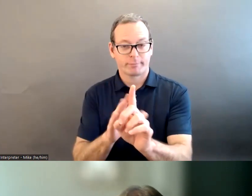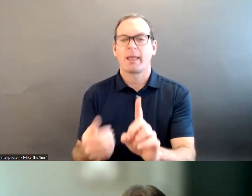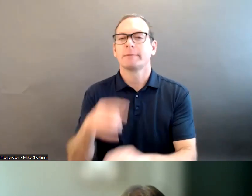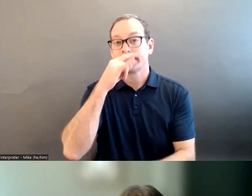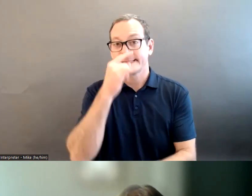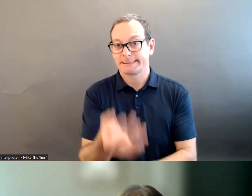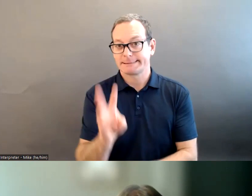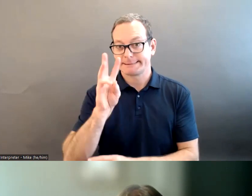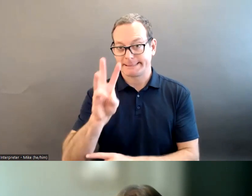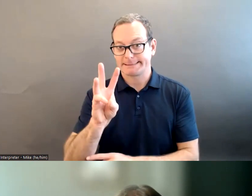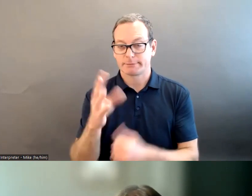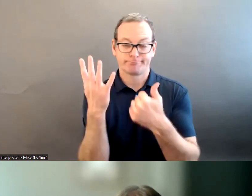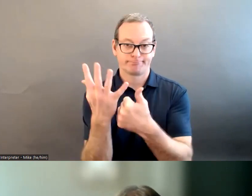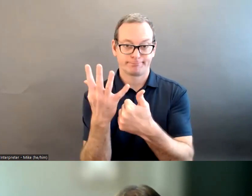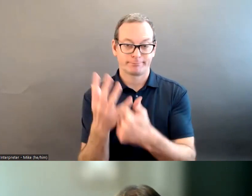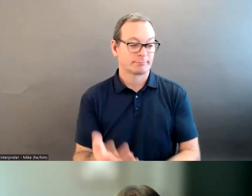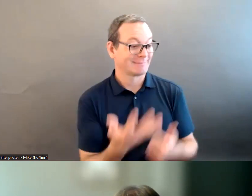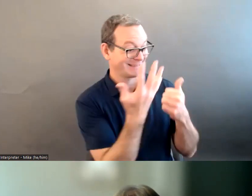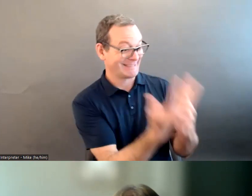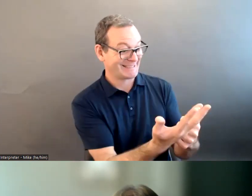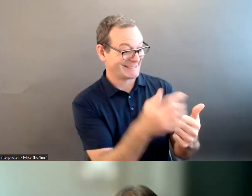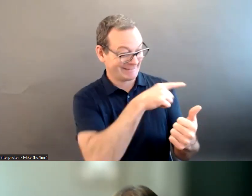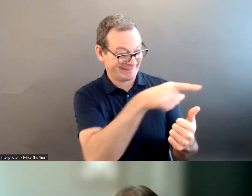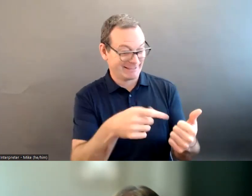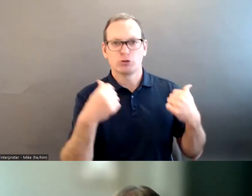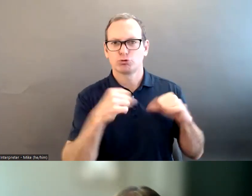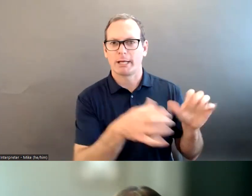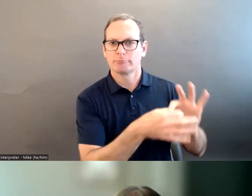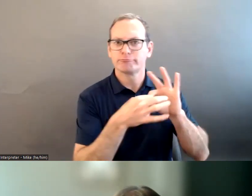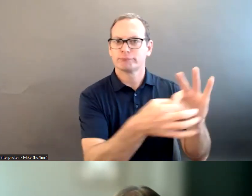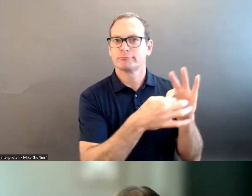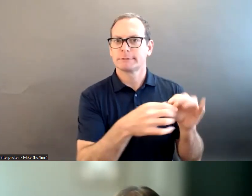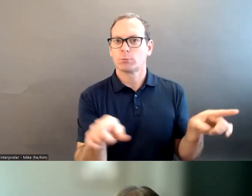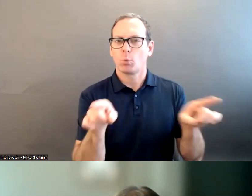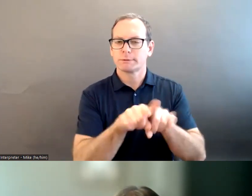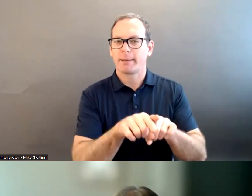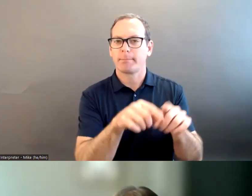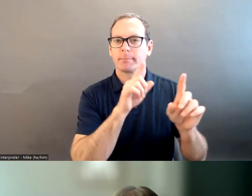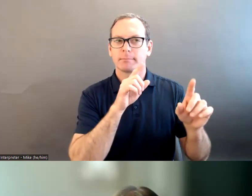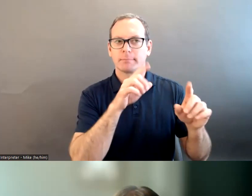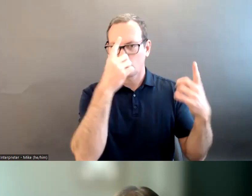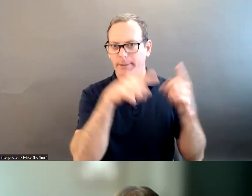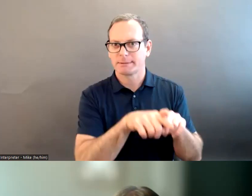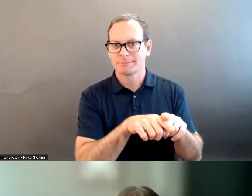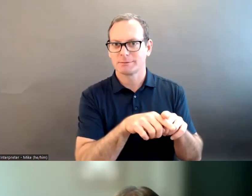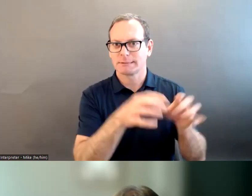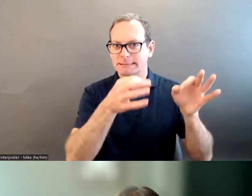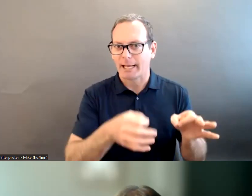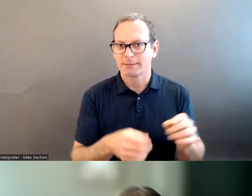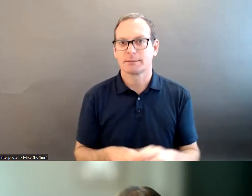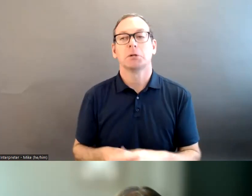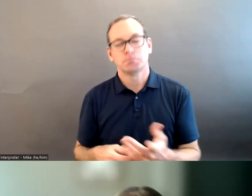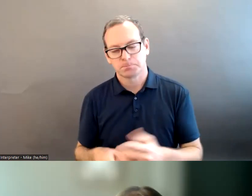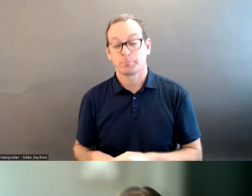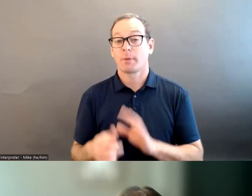kids, try and get 6 kids to agree on something. So the legislation requires that the family, the